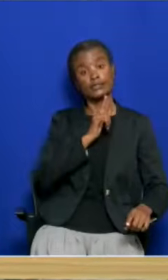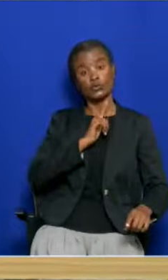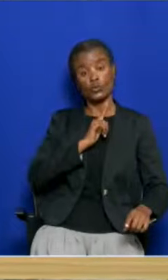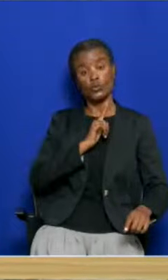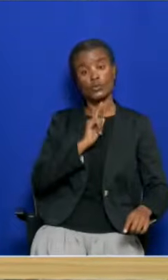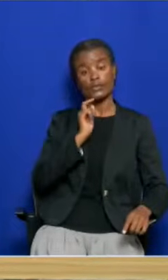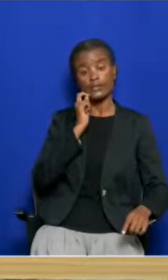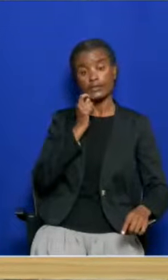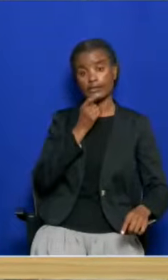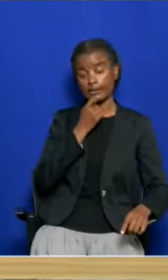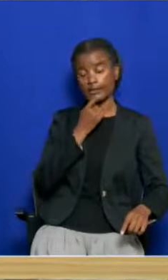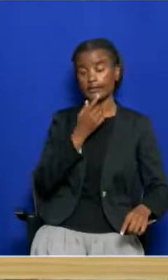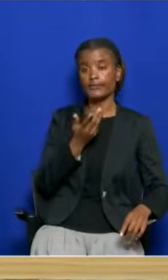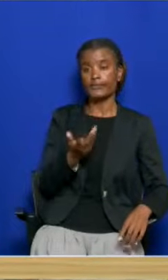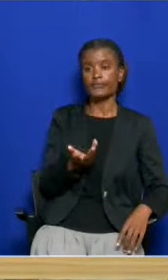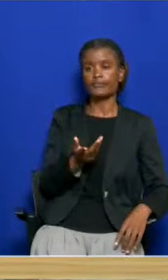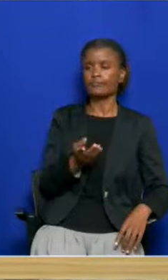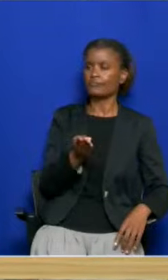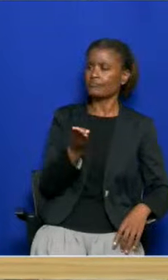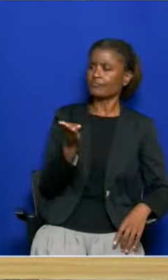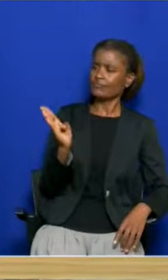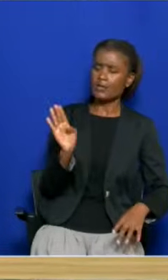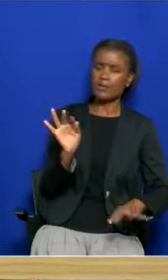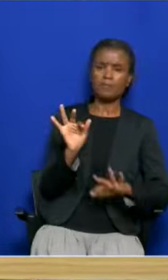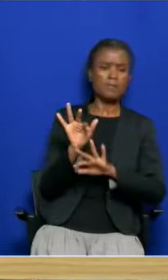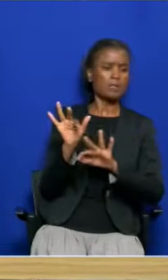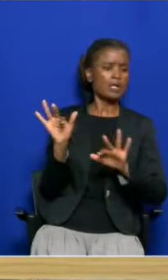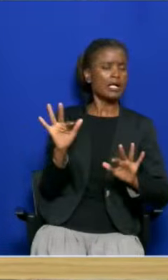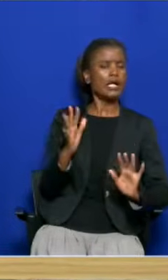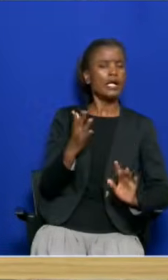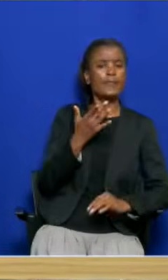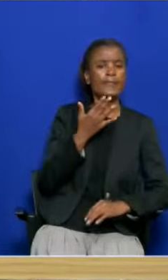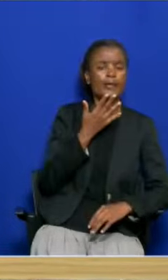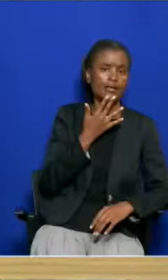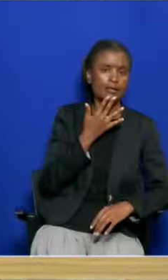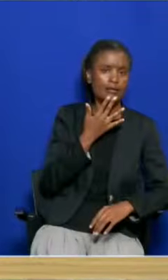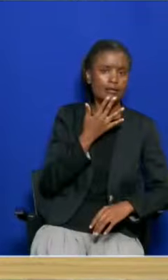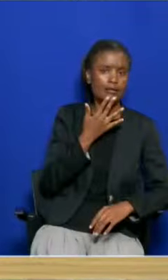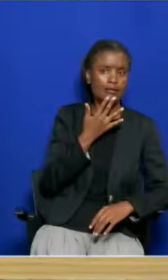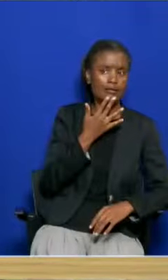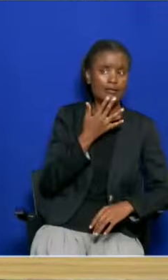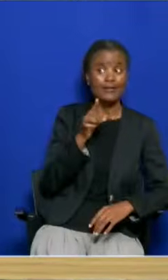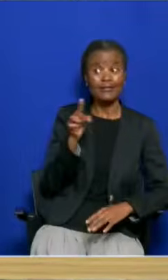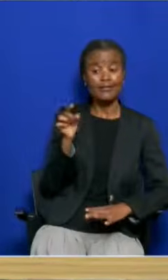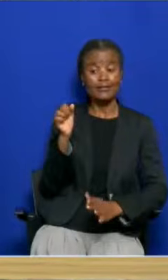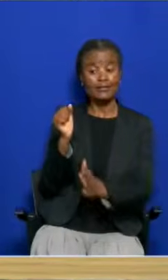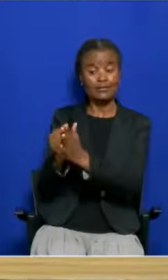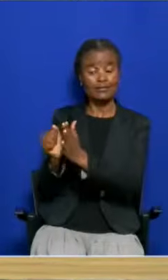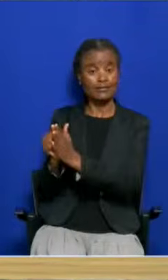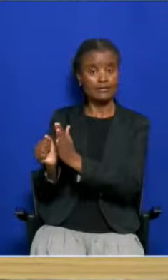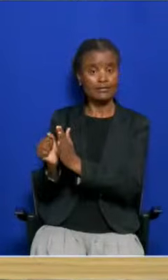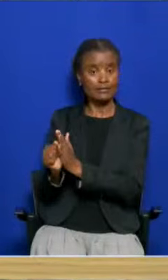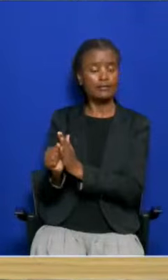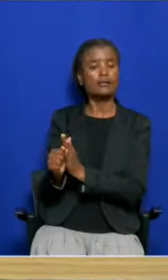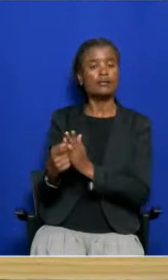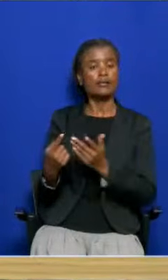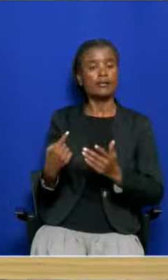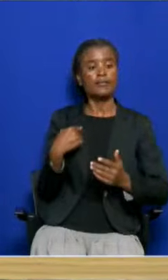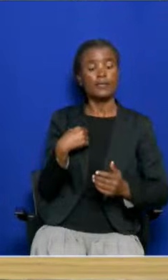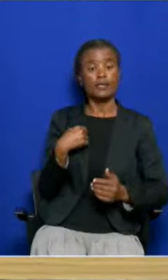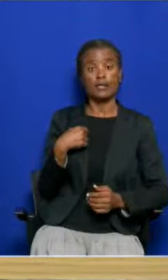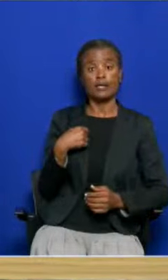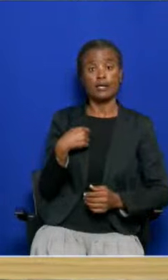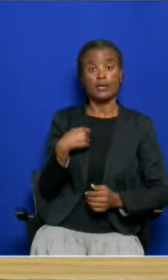who are those people that committed? I then went back to Warrant